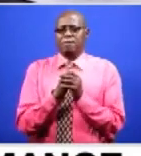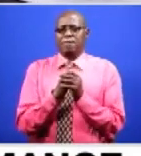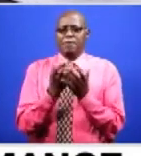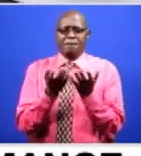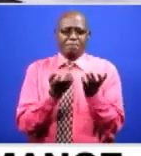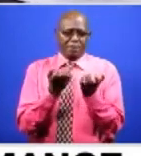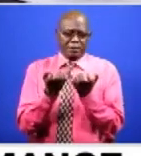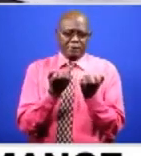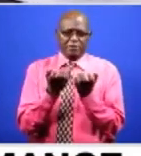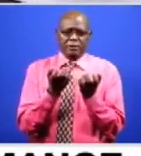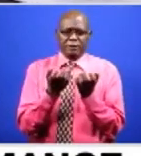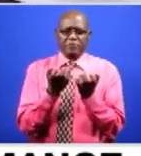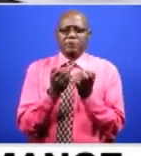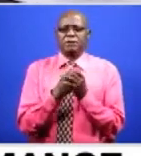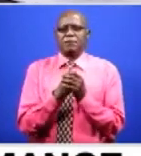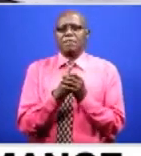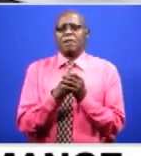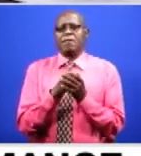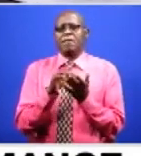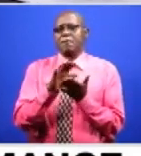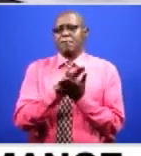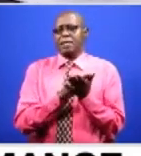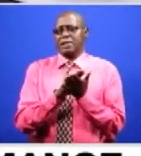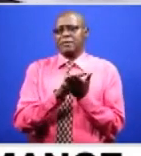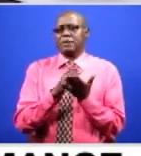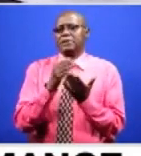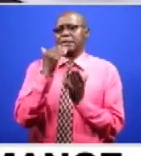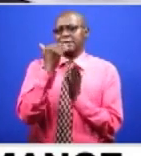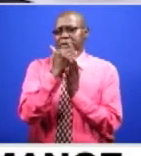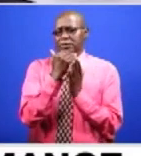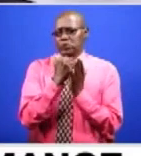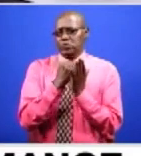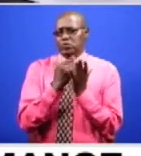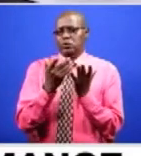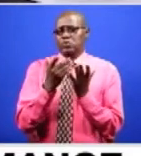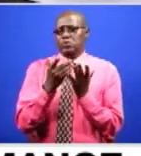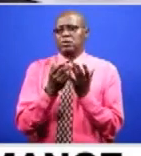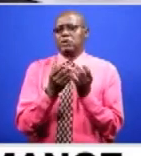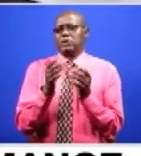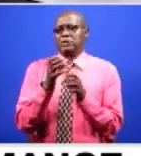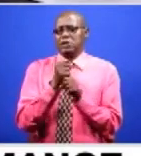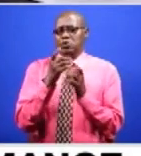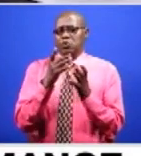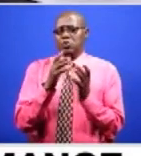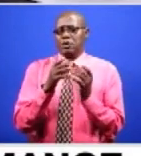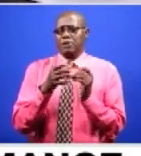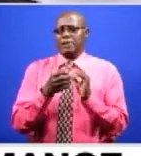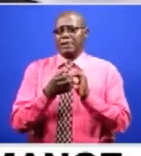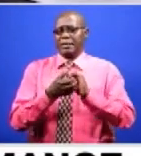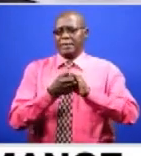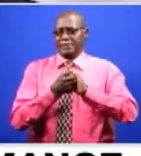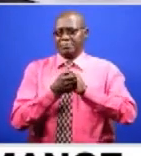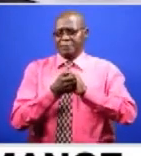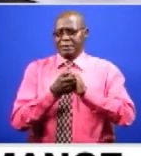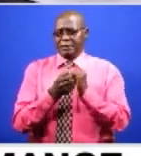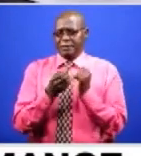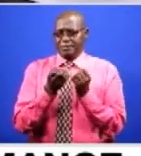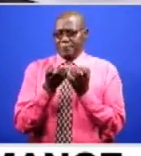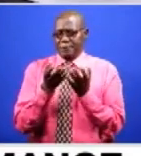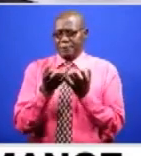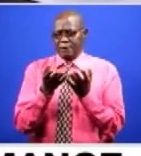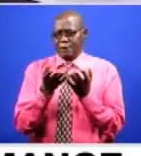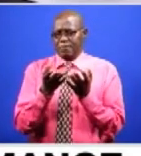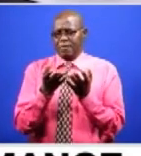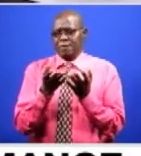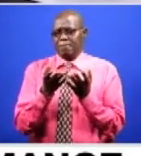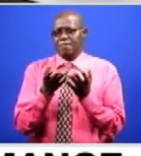the destination. Basically, the session today is a stakeholder engagement, which KTB usually does, but it acts to, first